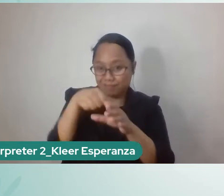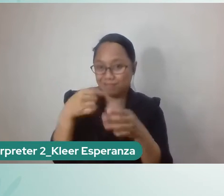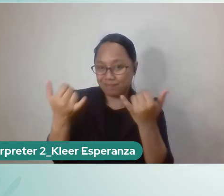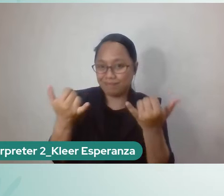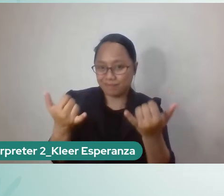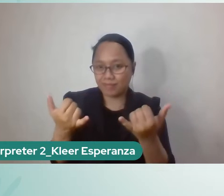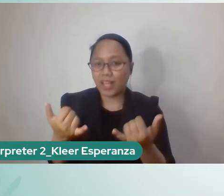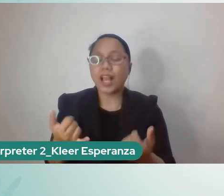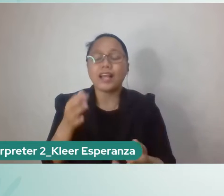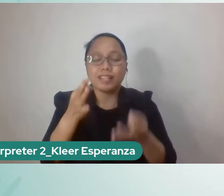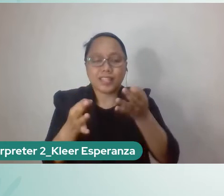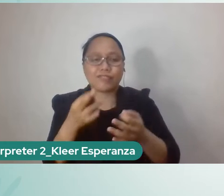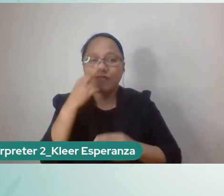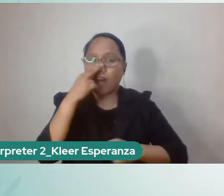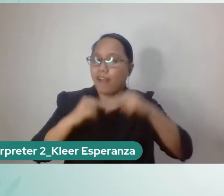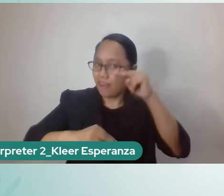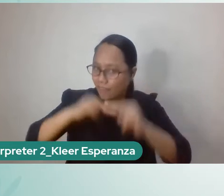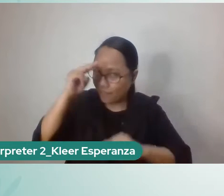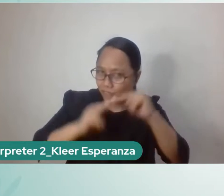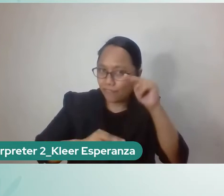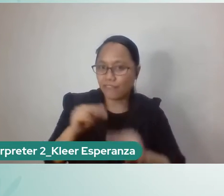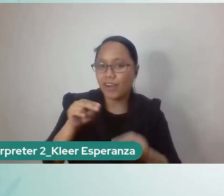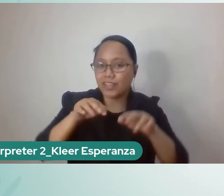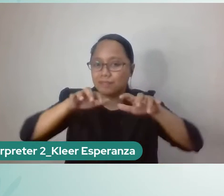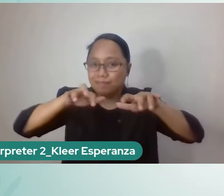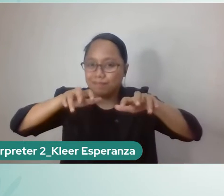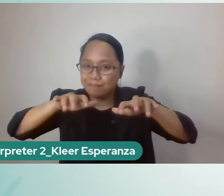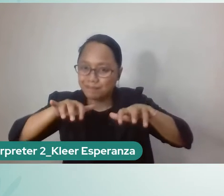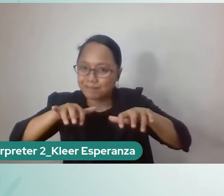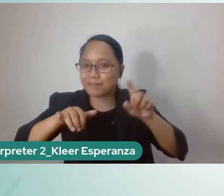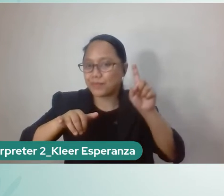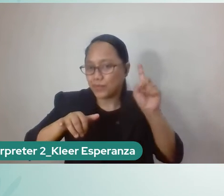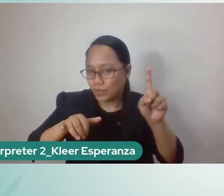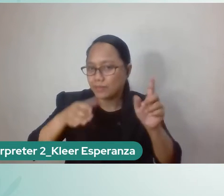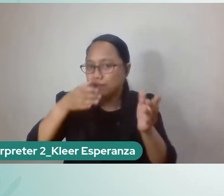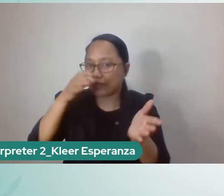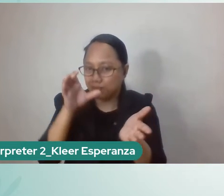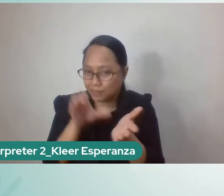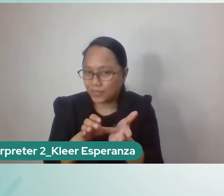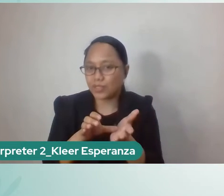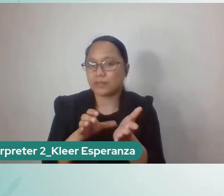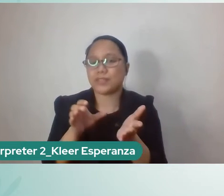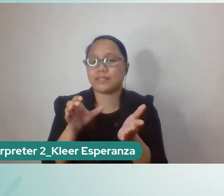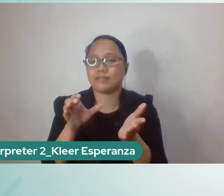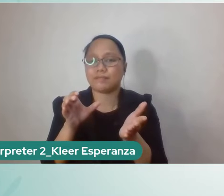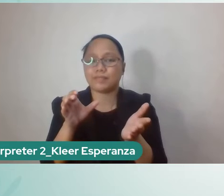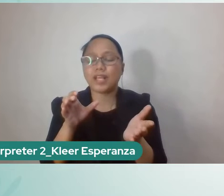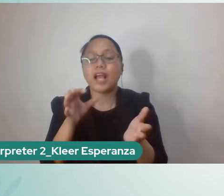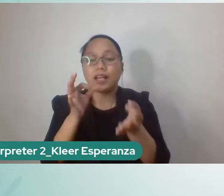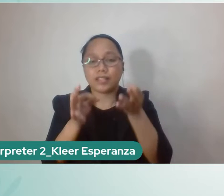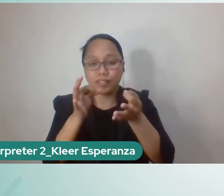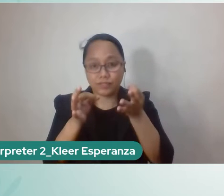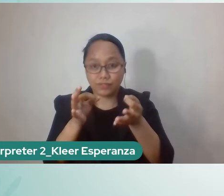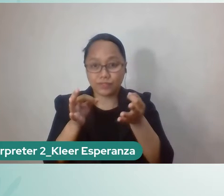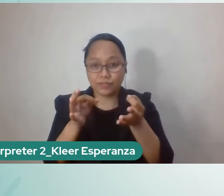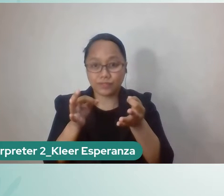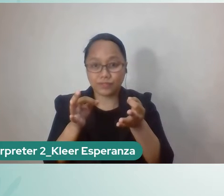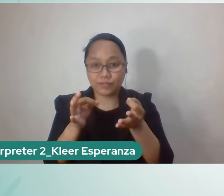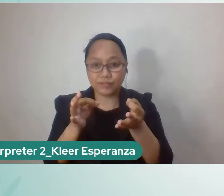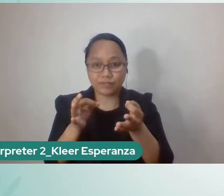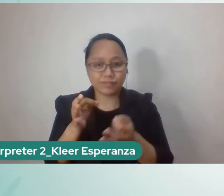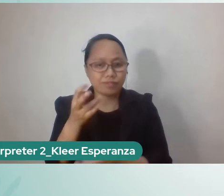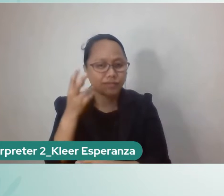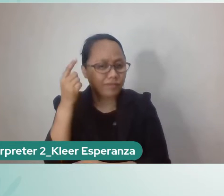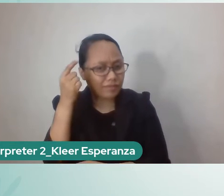in the comment section. Type 1 in the comment section. If you think that the topics of the webinar will or is giving